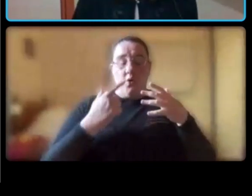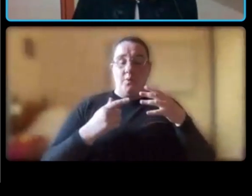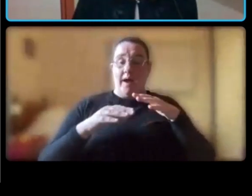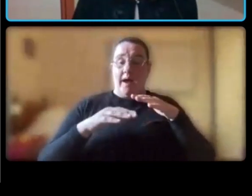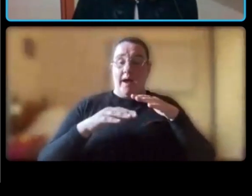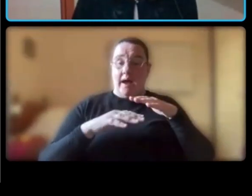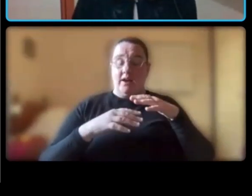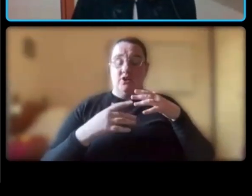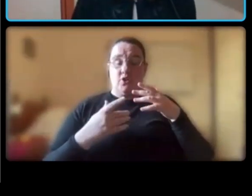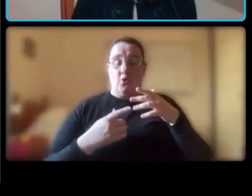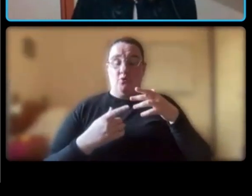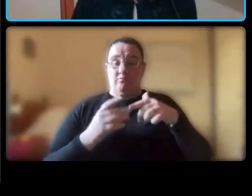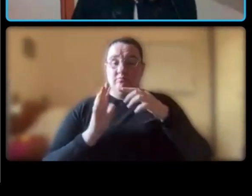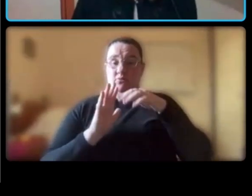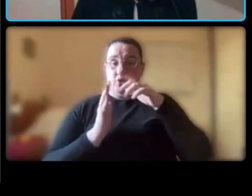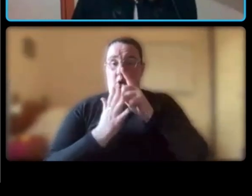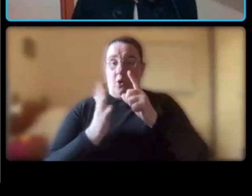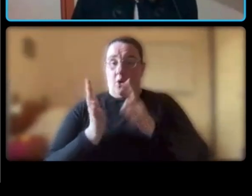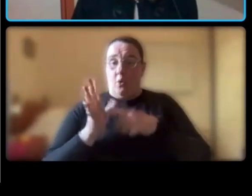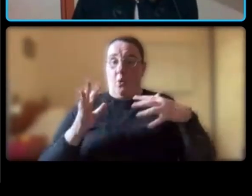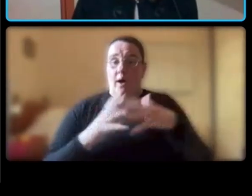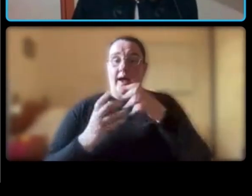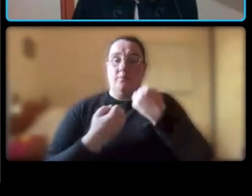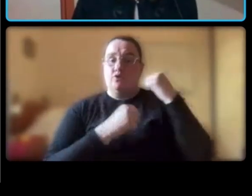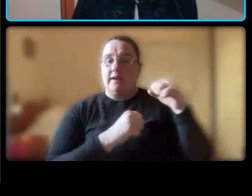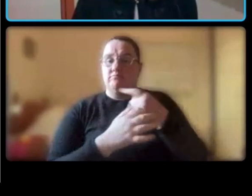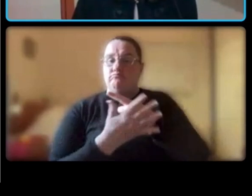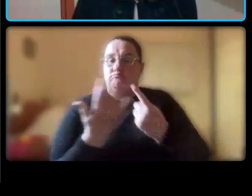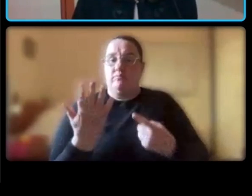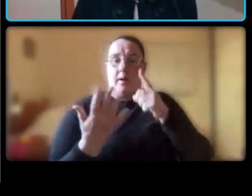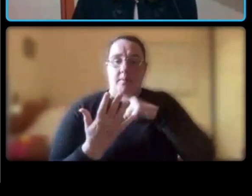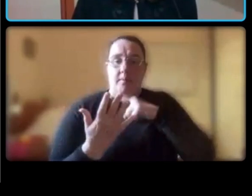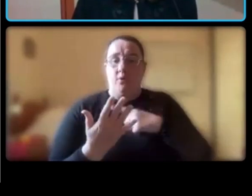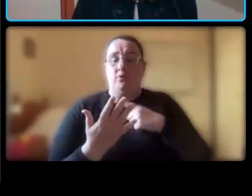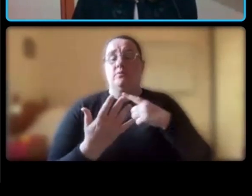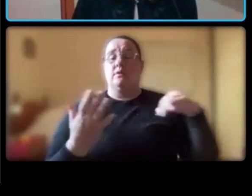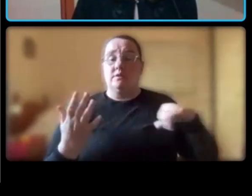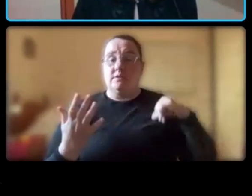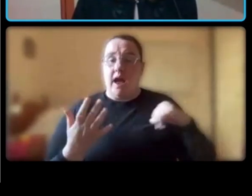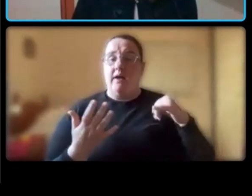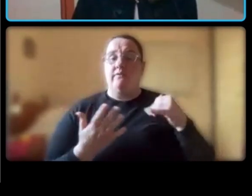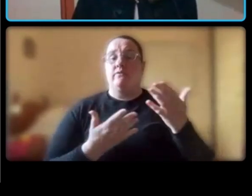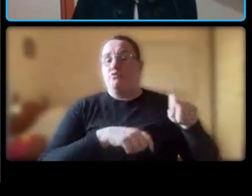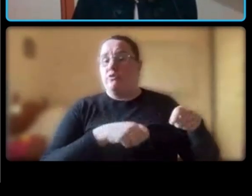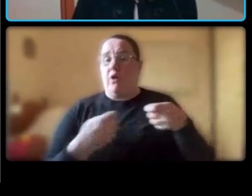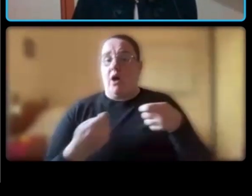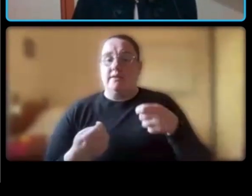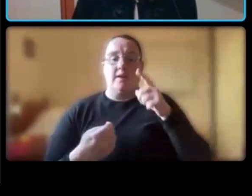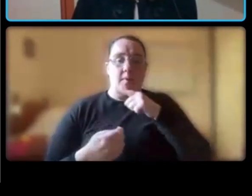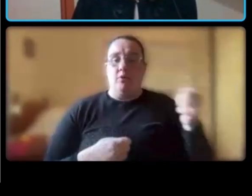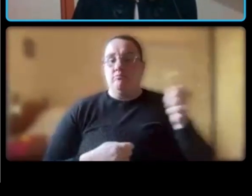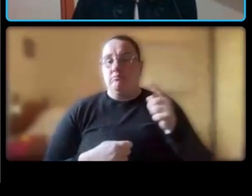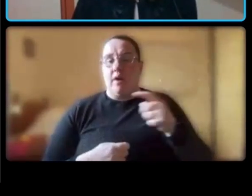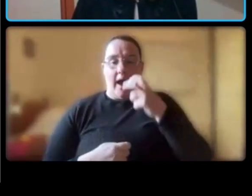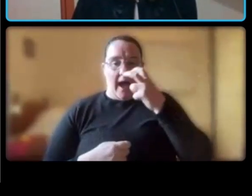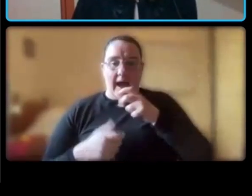would include employees of providers, people who spend time in aged care facilities like contractors or